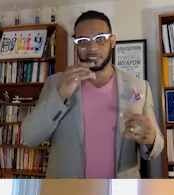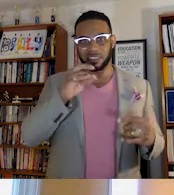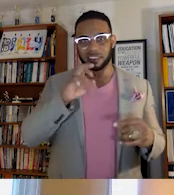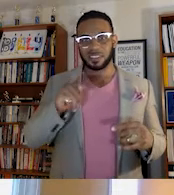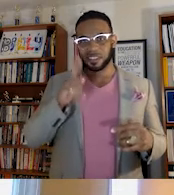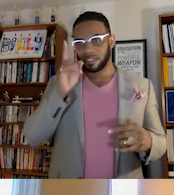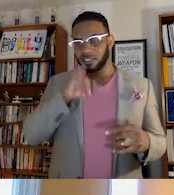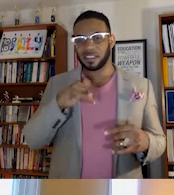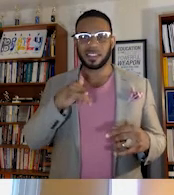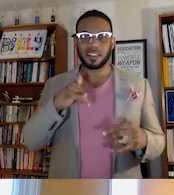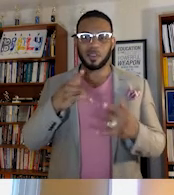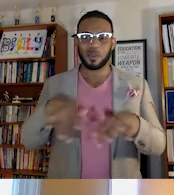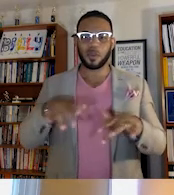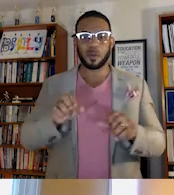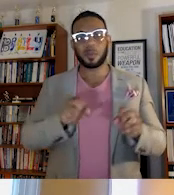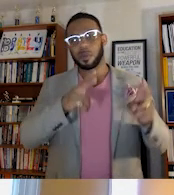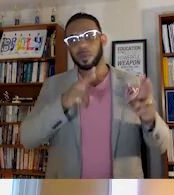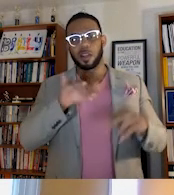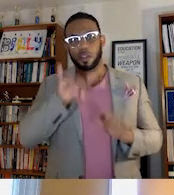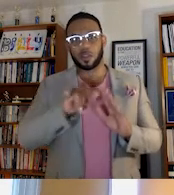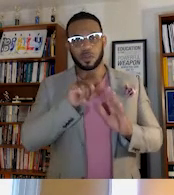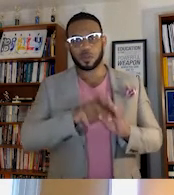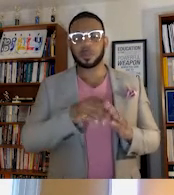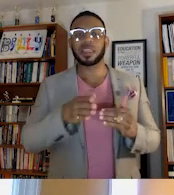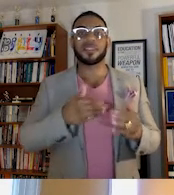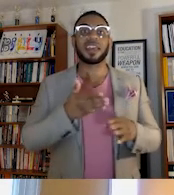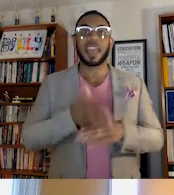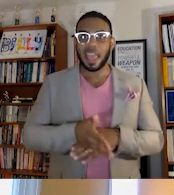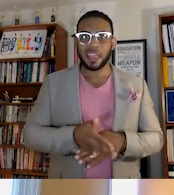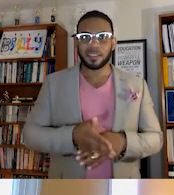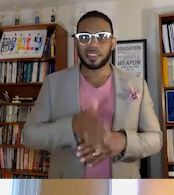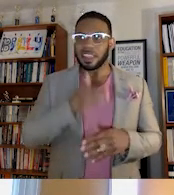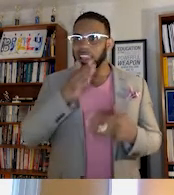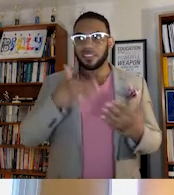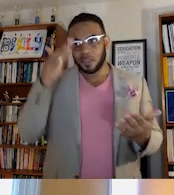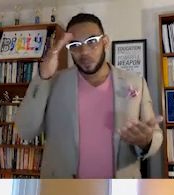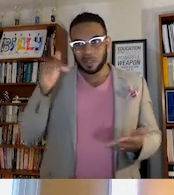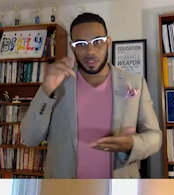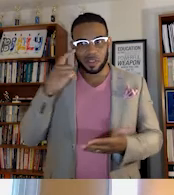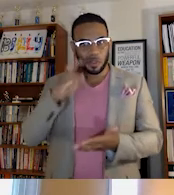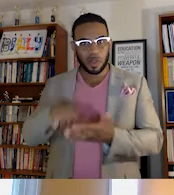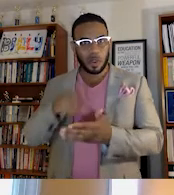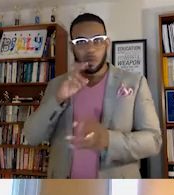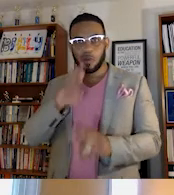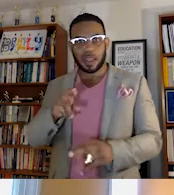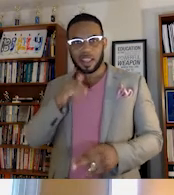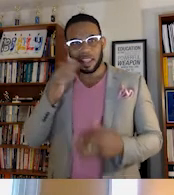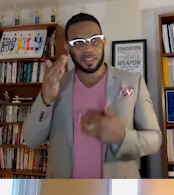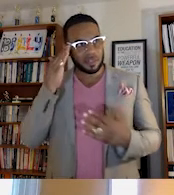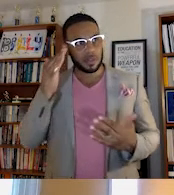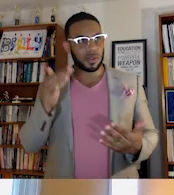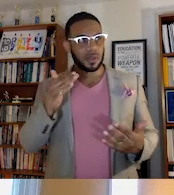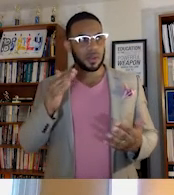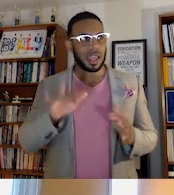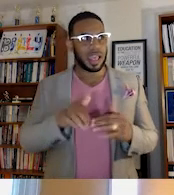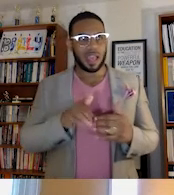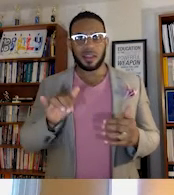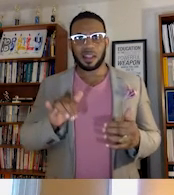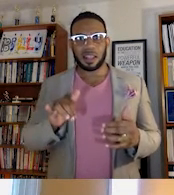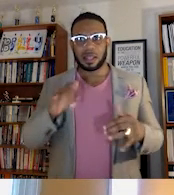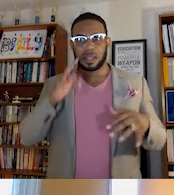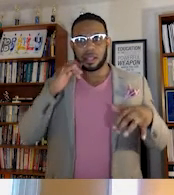recording it and they put it on YouTube. Even after, they didn't even notice her reaction. They didn't even notice how